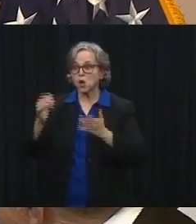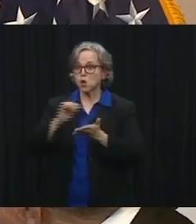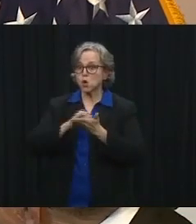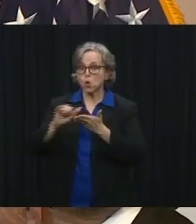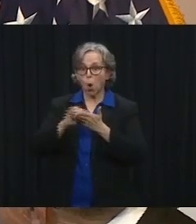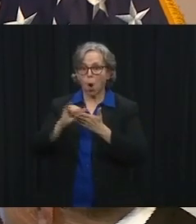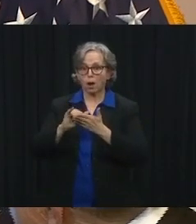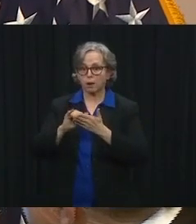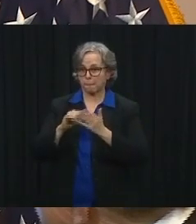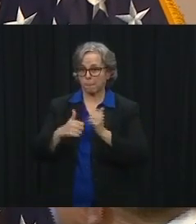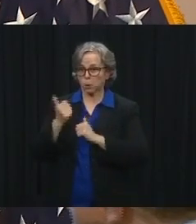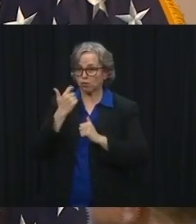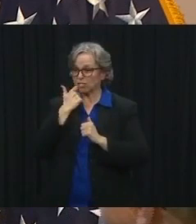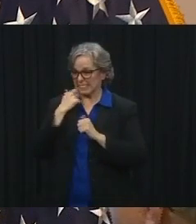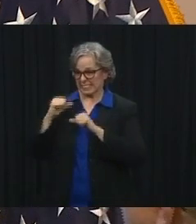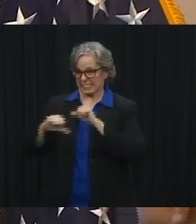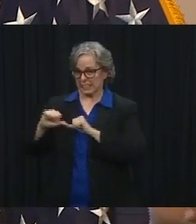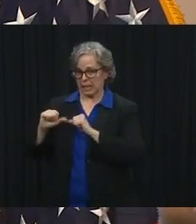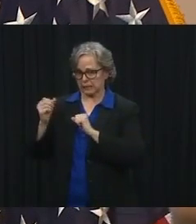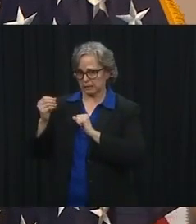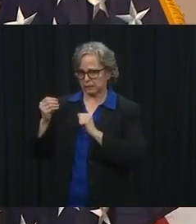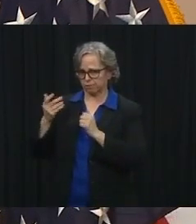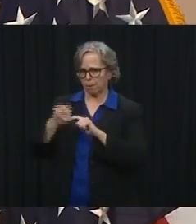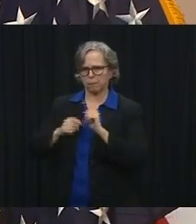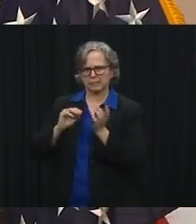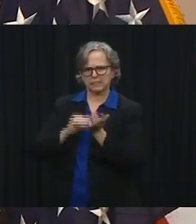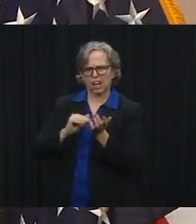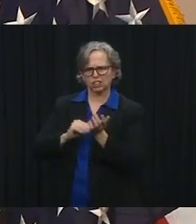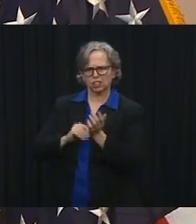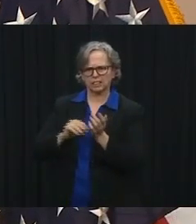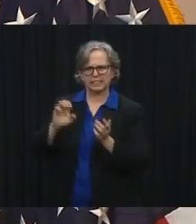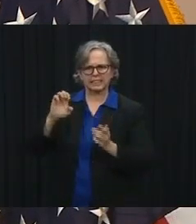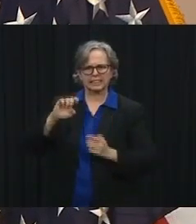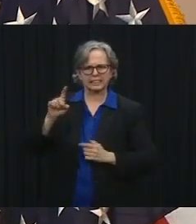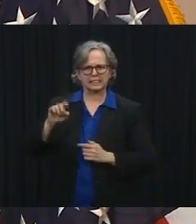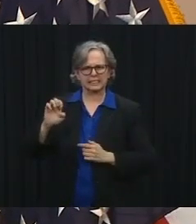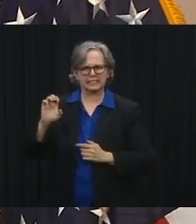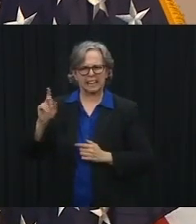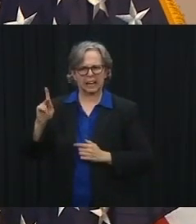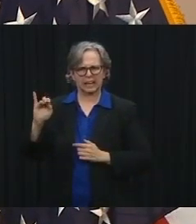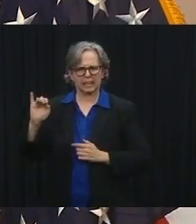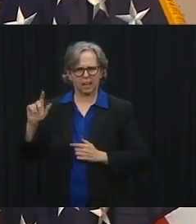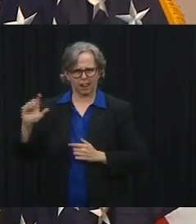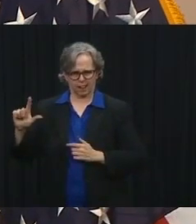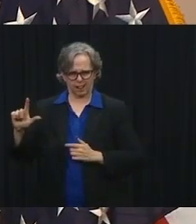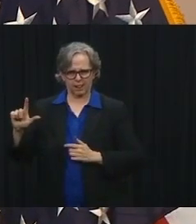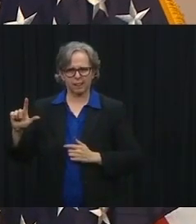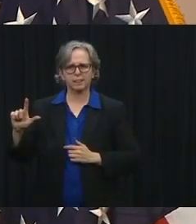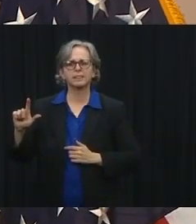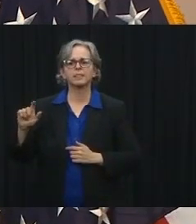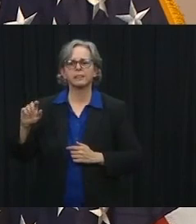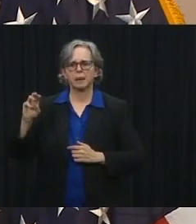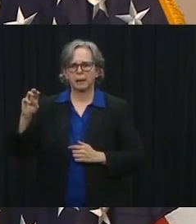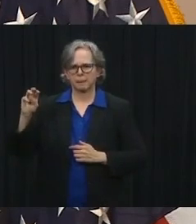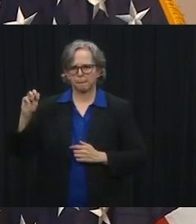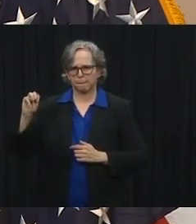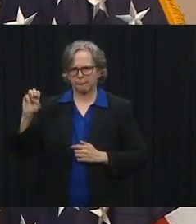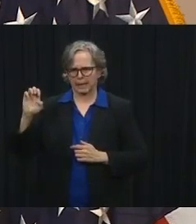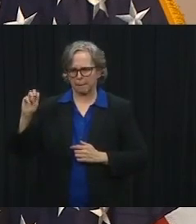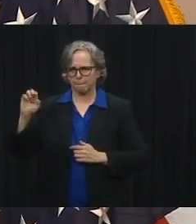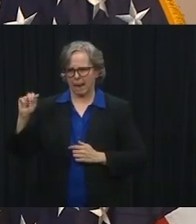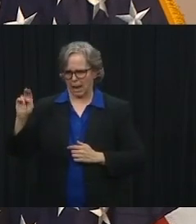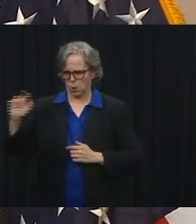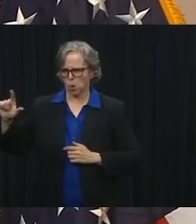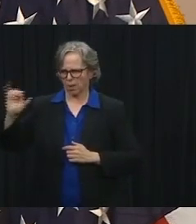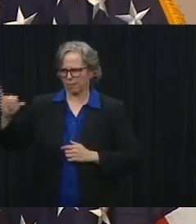Dr. Ezekiel Emanuel from the University of Pennsylvania did a great op-ed in the New York Times. But what we can really expect is that we're